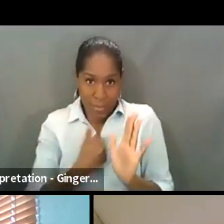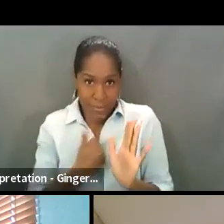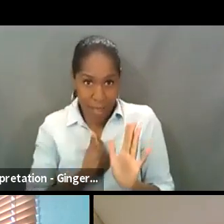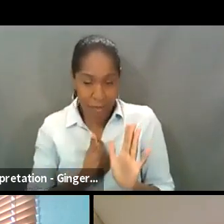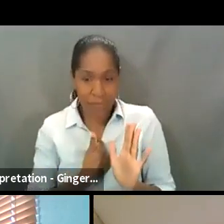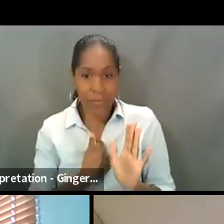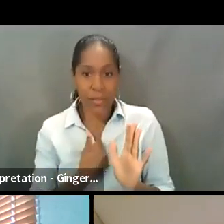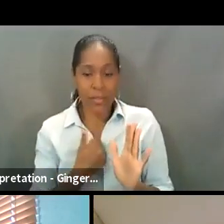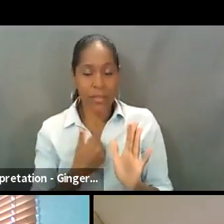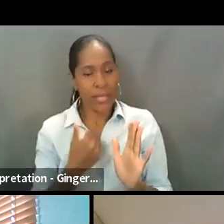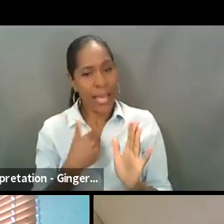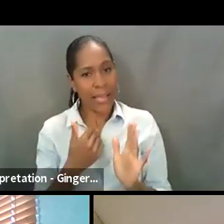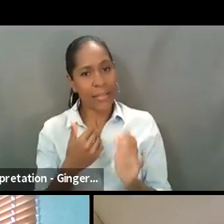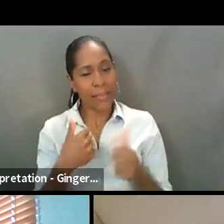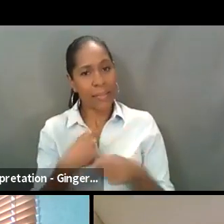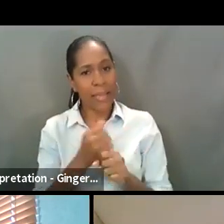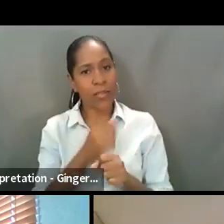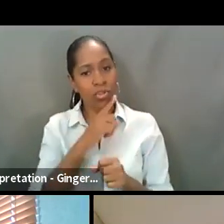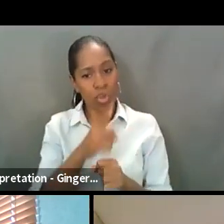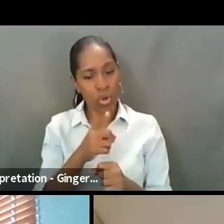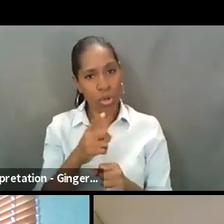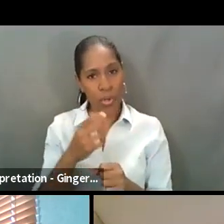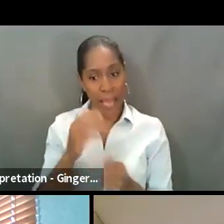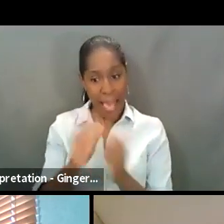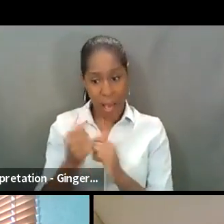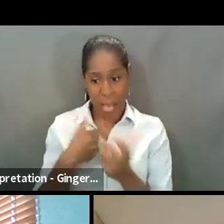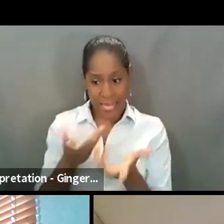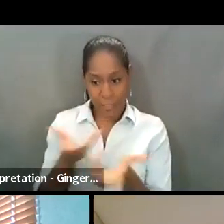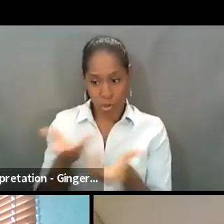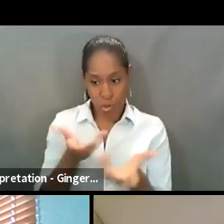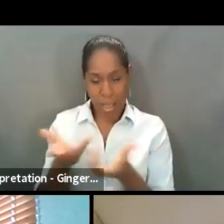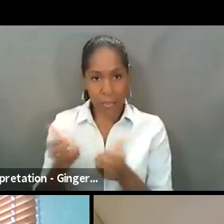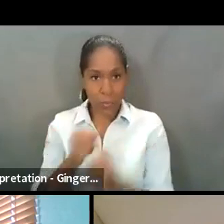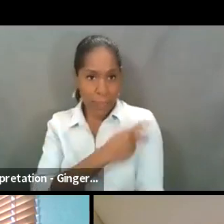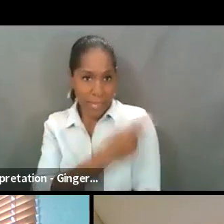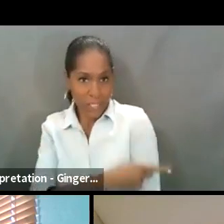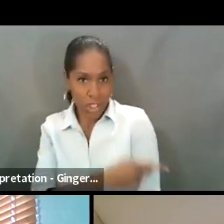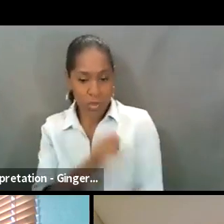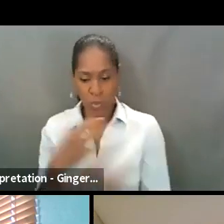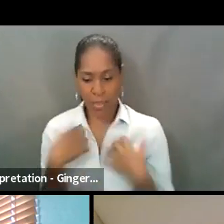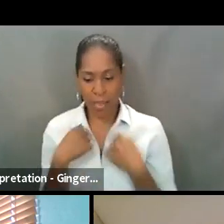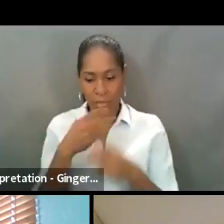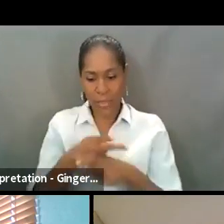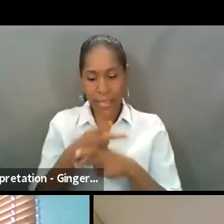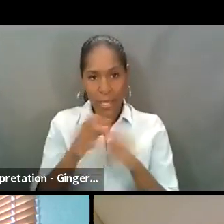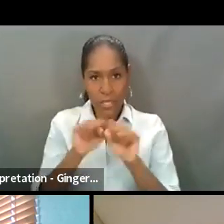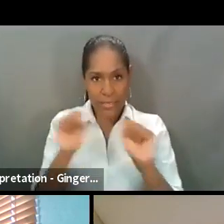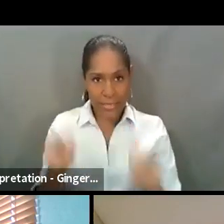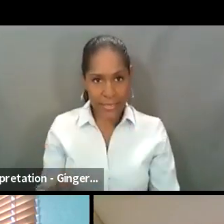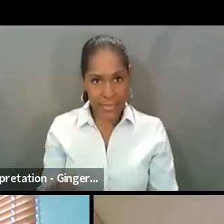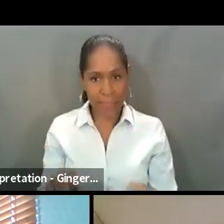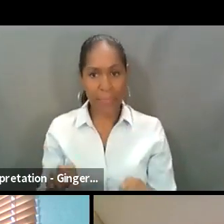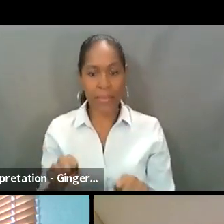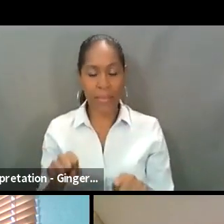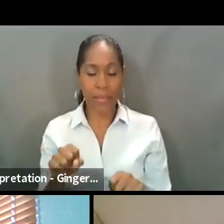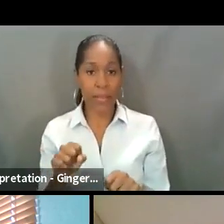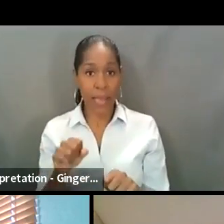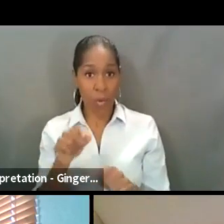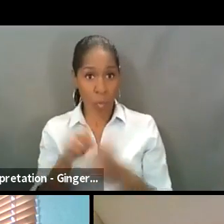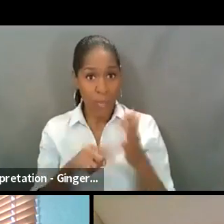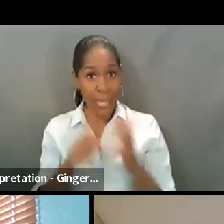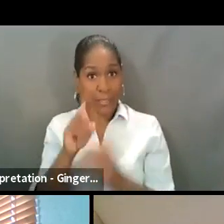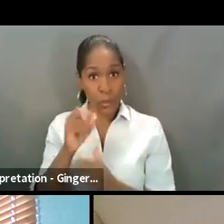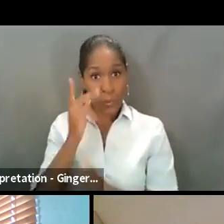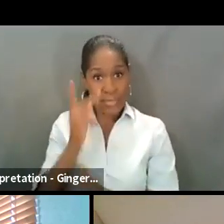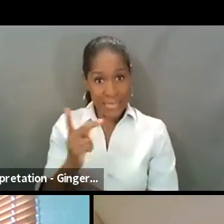the ways that I'm interacting with the healthcare system or even patients, and trying to really bring up what I see with the people